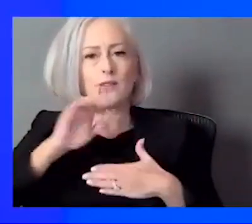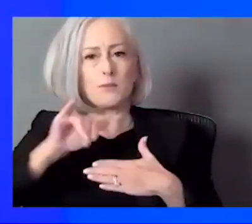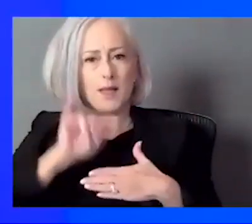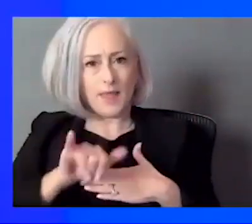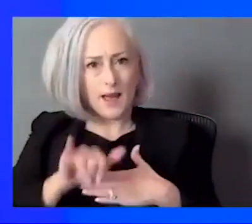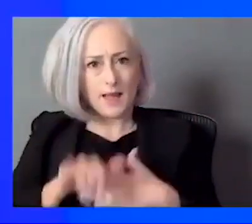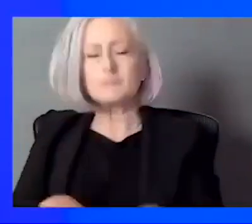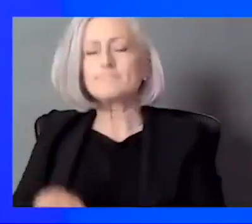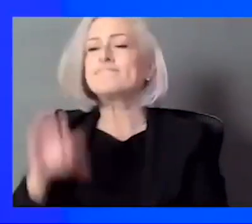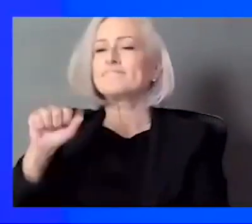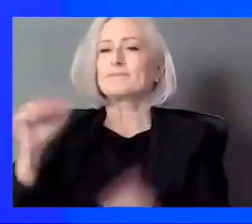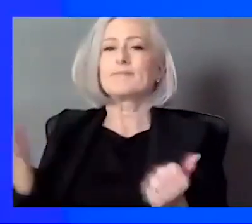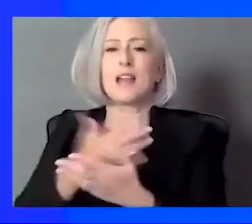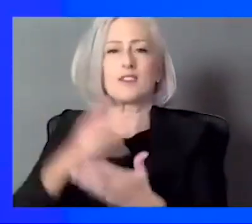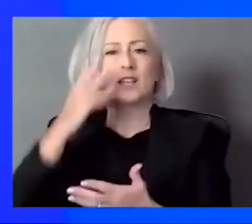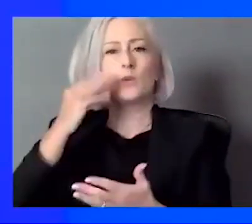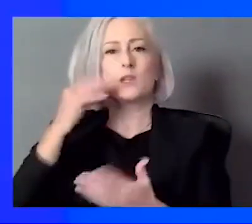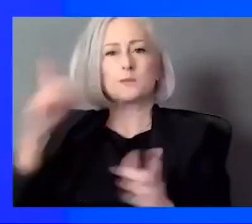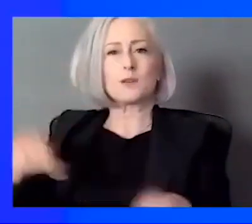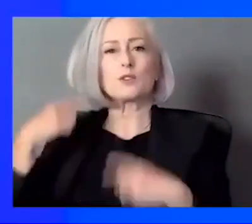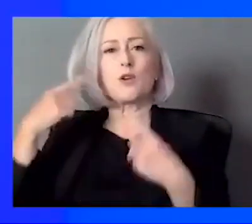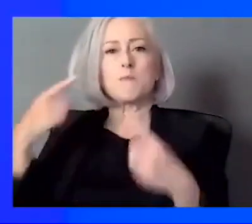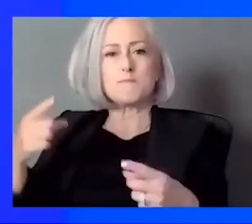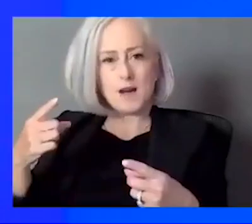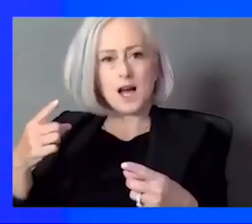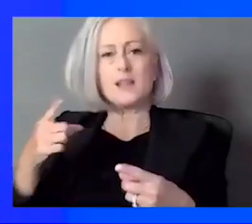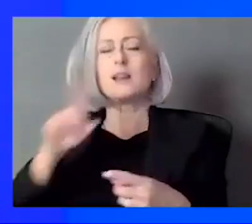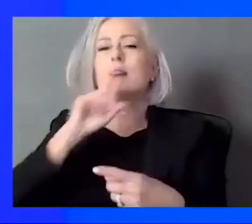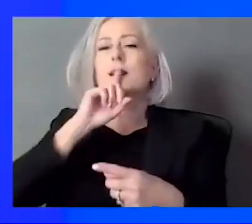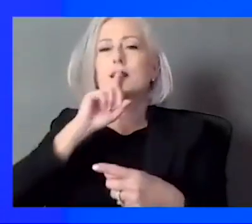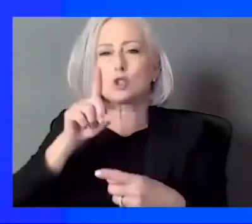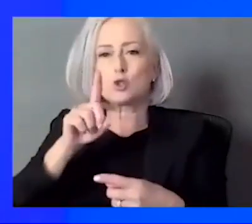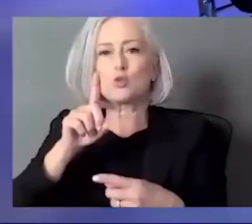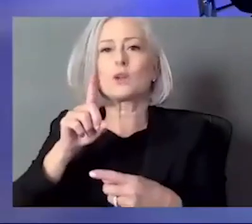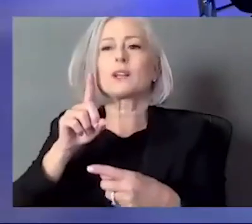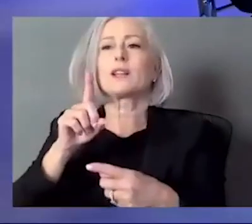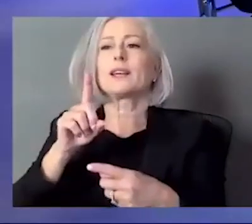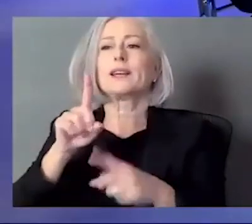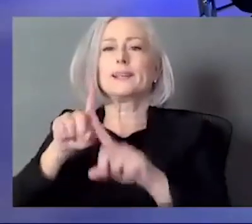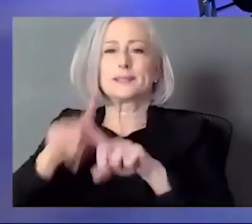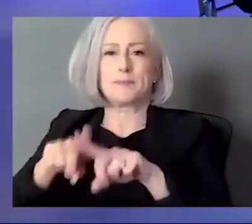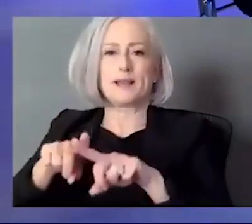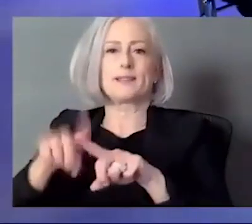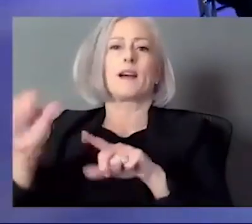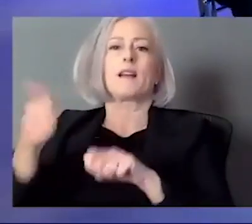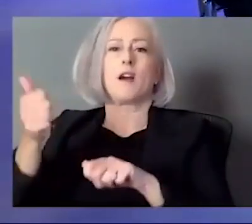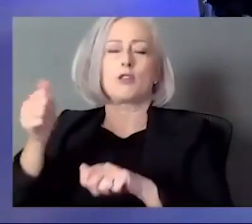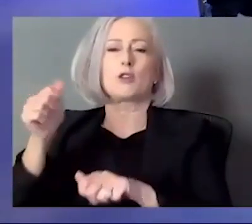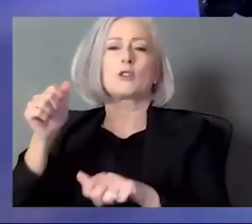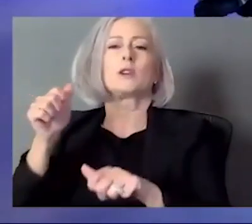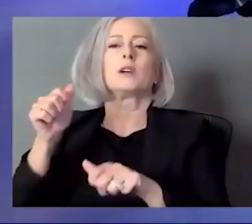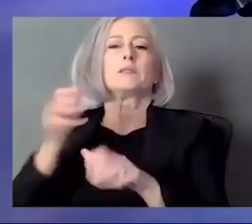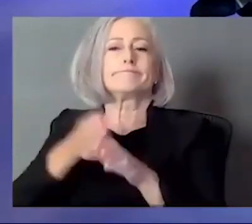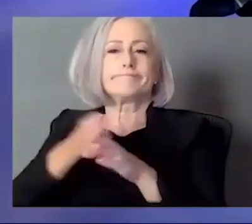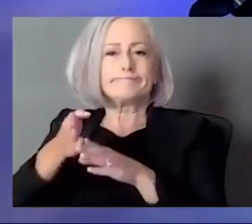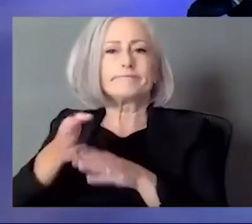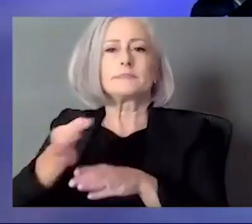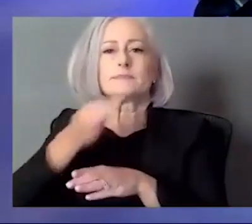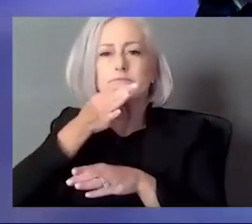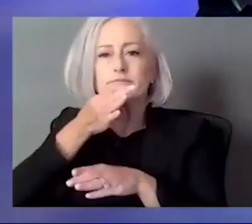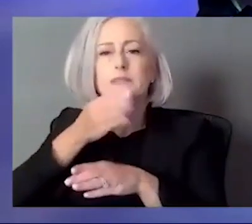of standing on the shoulders of everybody and all of the science that has come before that. Hawk, that is the perfect turn of phrase.